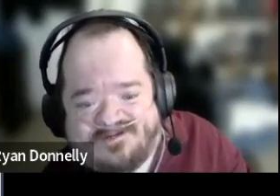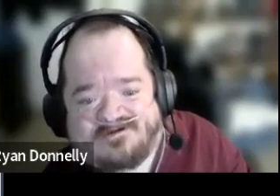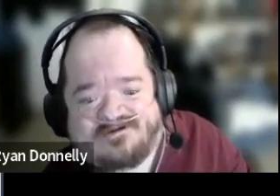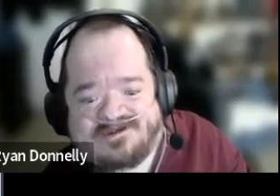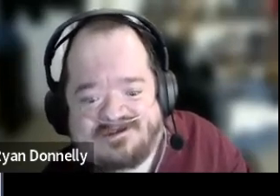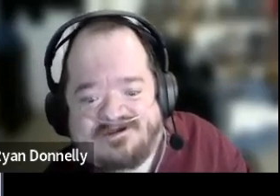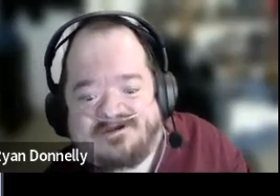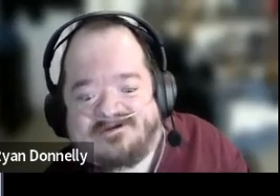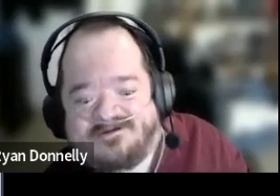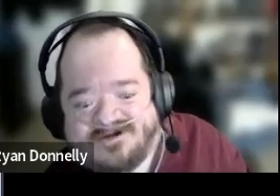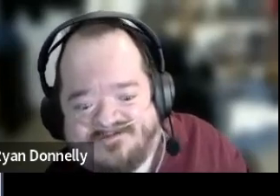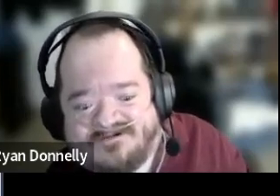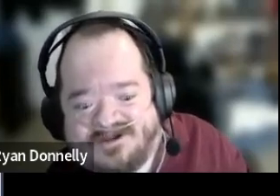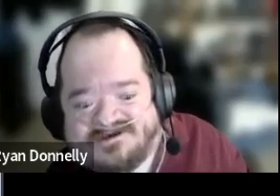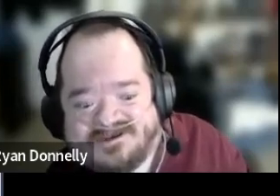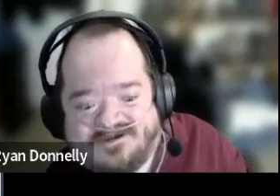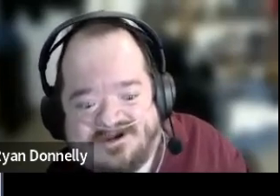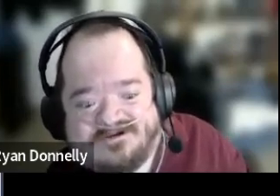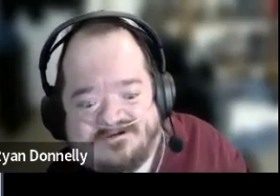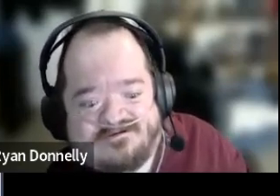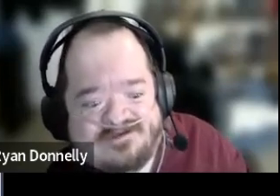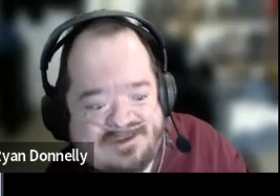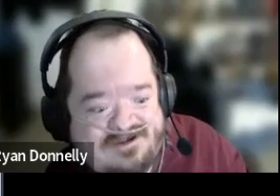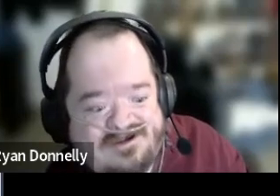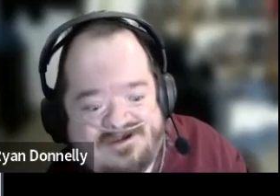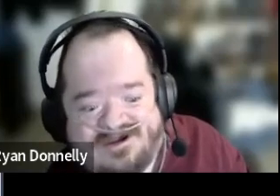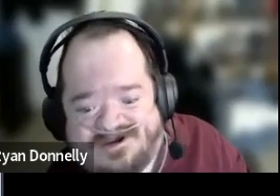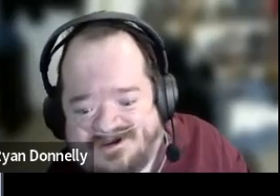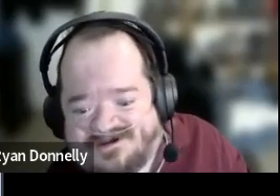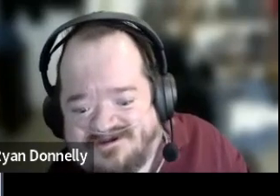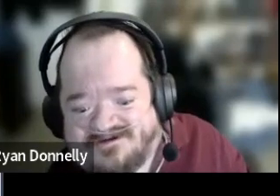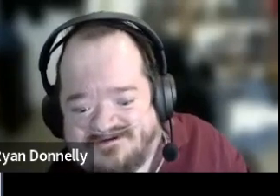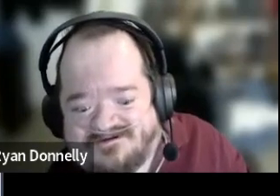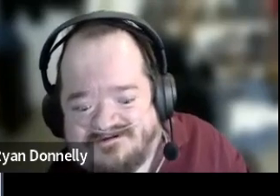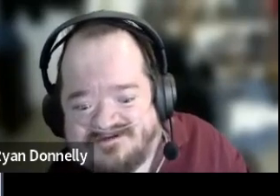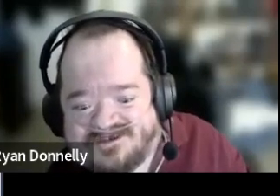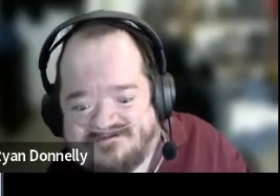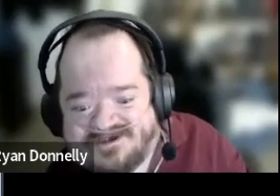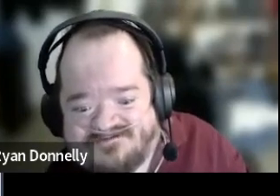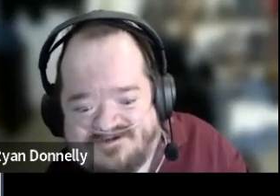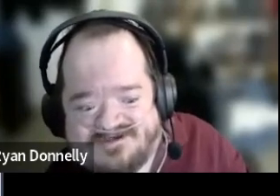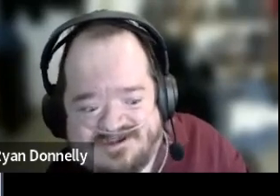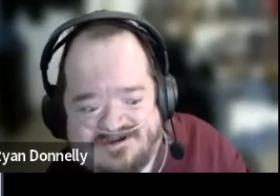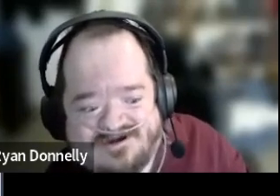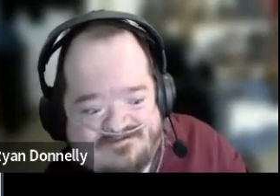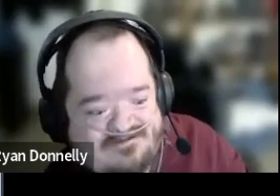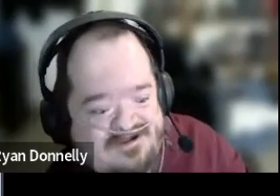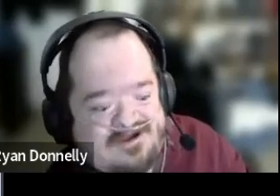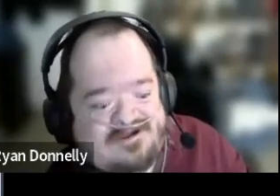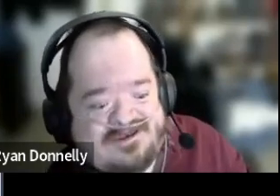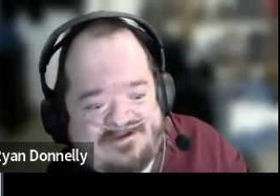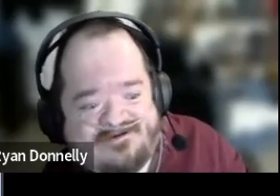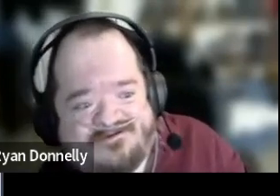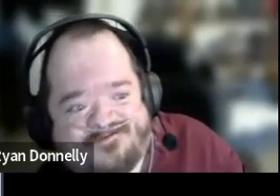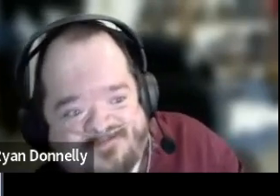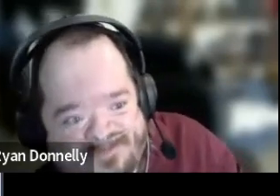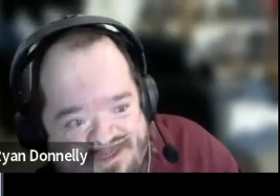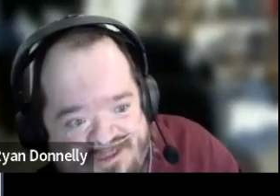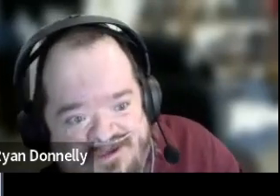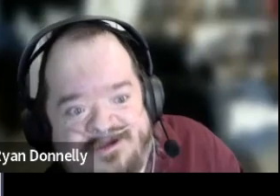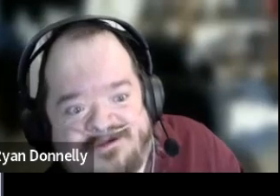track bills, look up your legislators, and all sorts of other stuff.